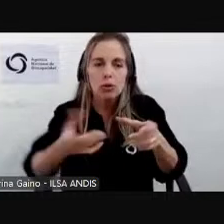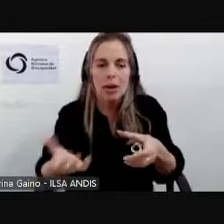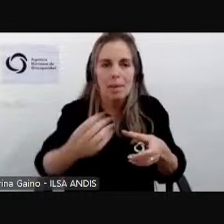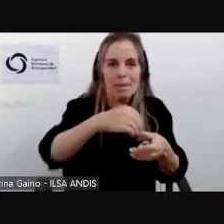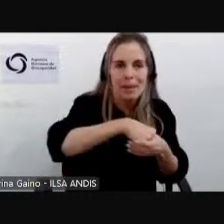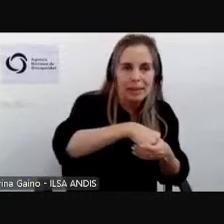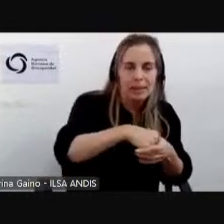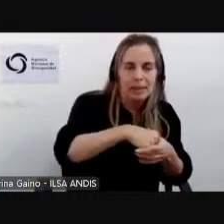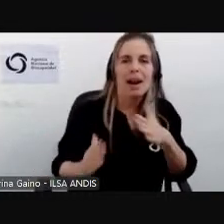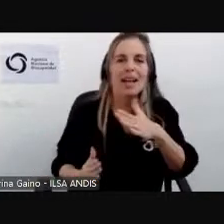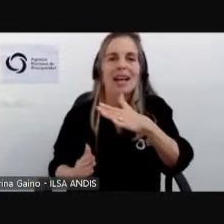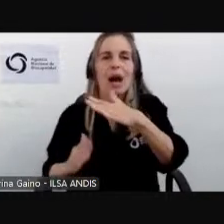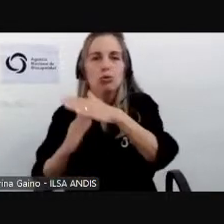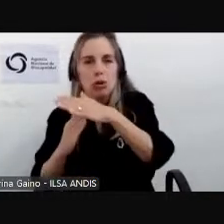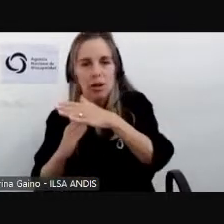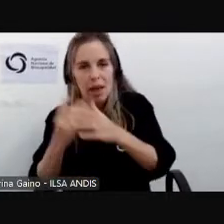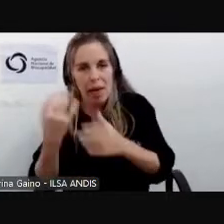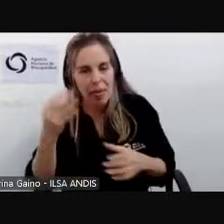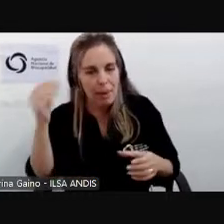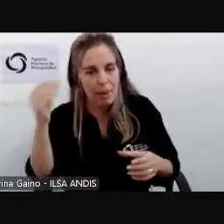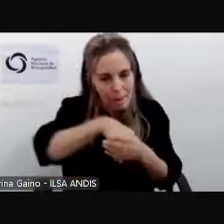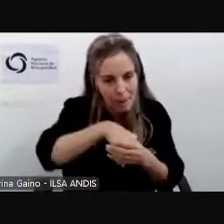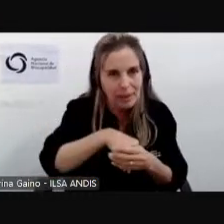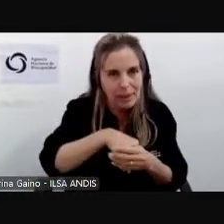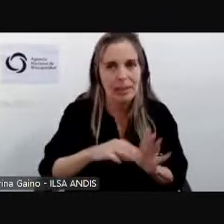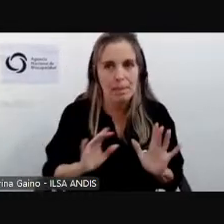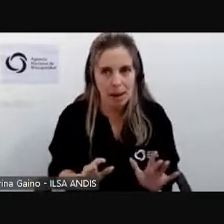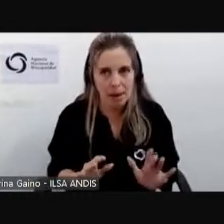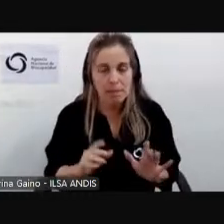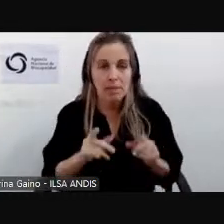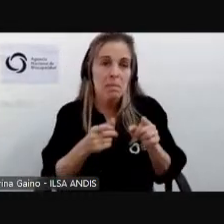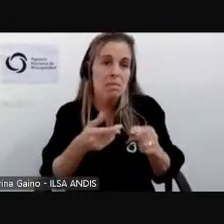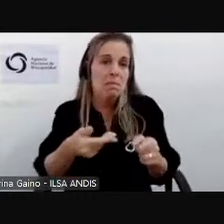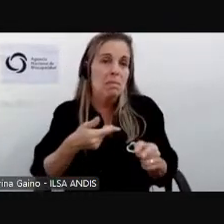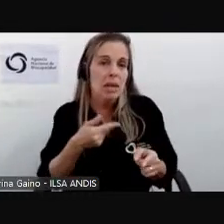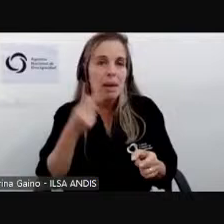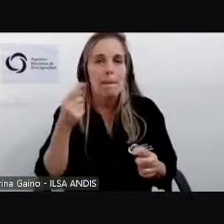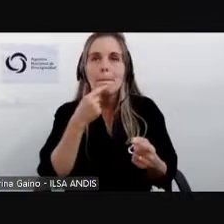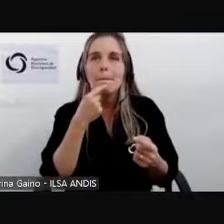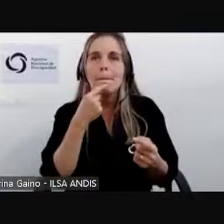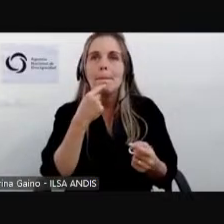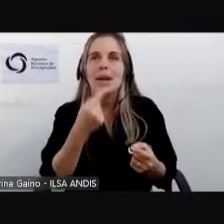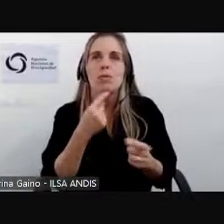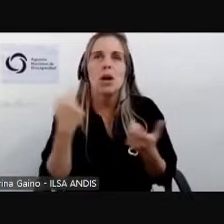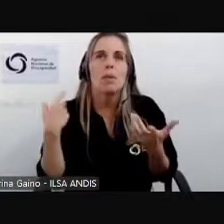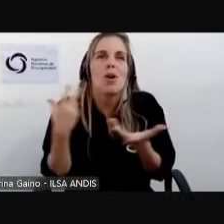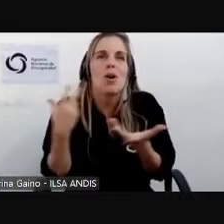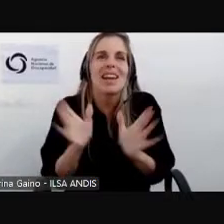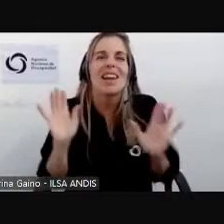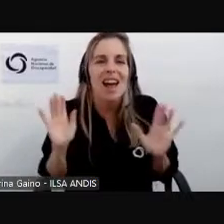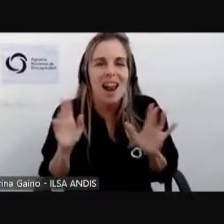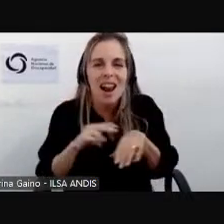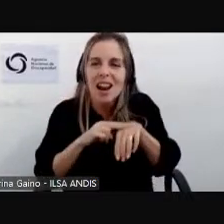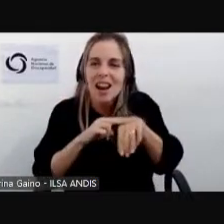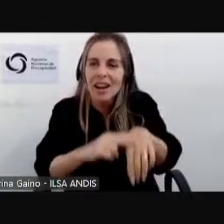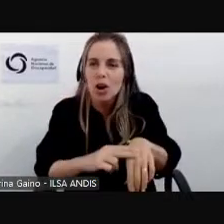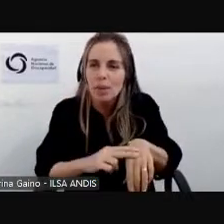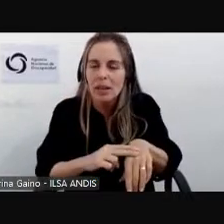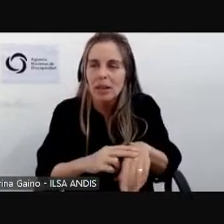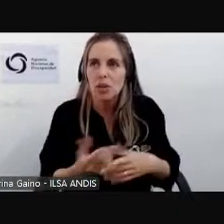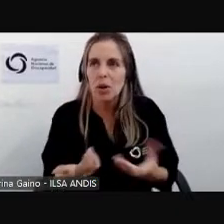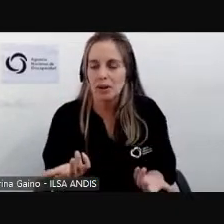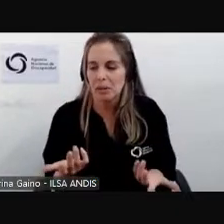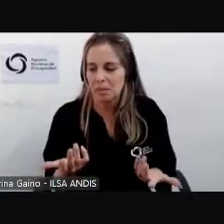or the participation of the different directors or management is very important. However, if the question is more